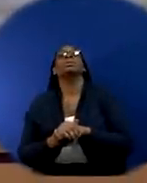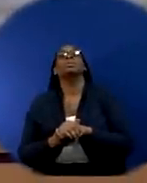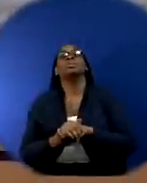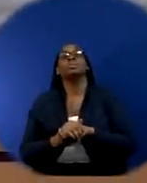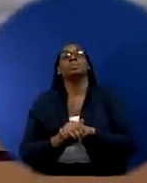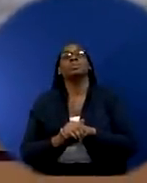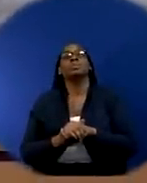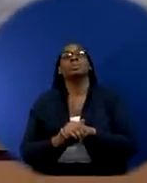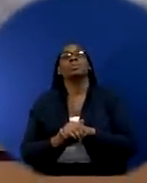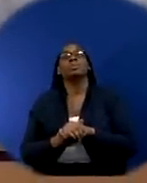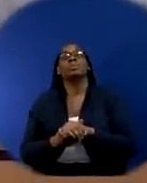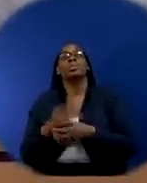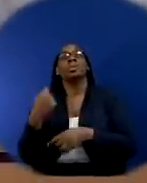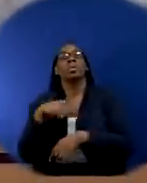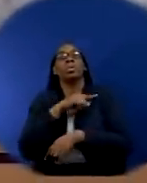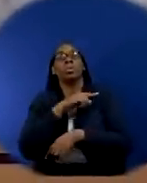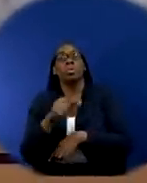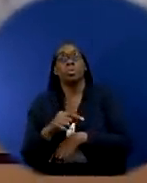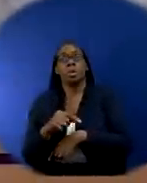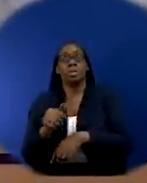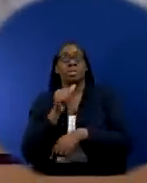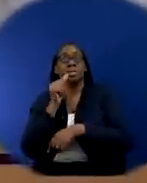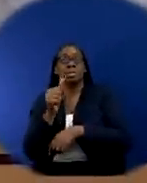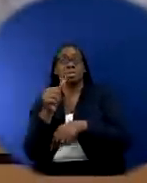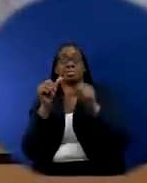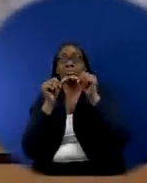that we didn't get to where we are by ourselves,